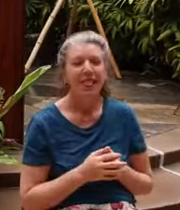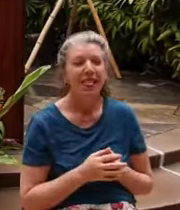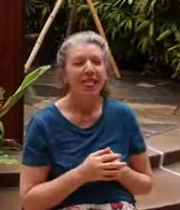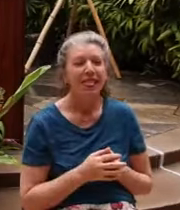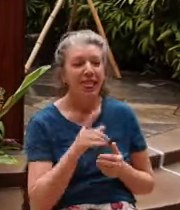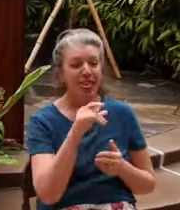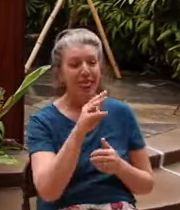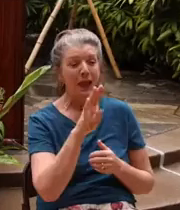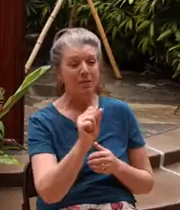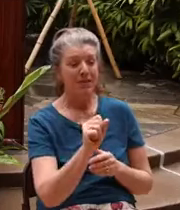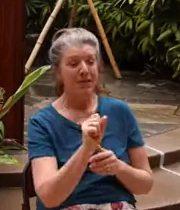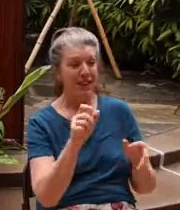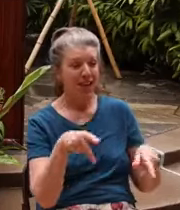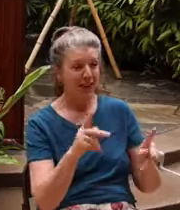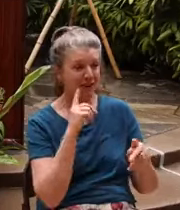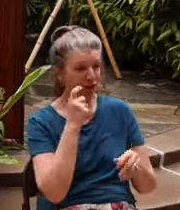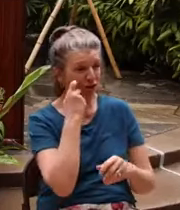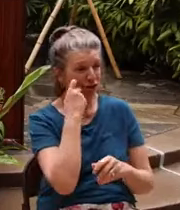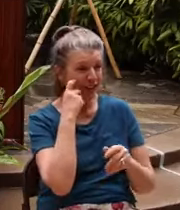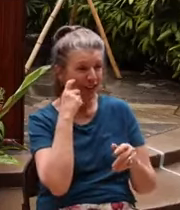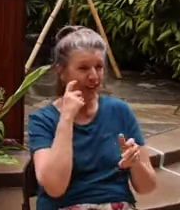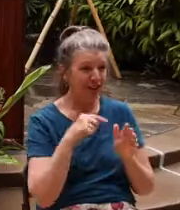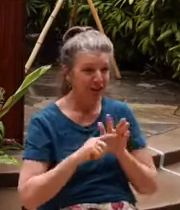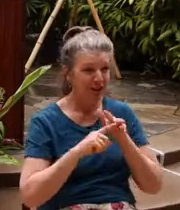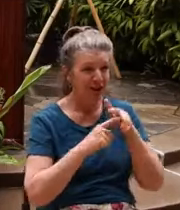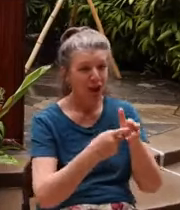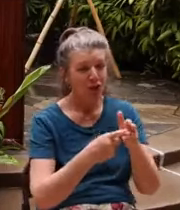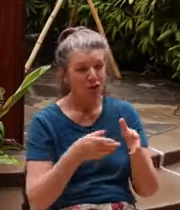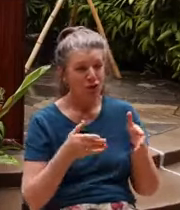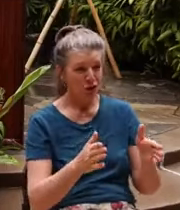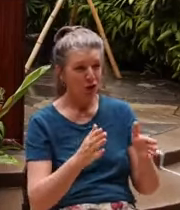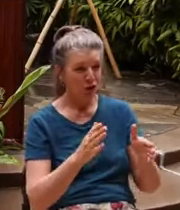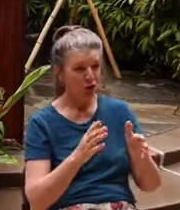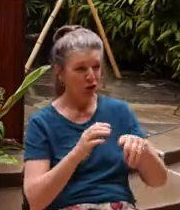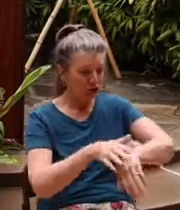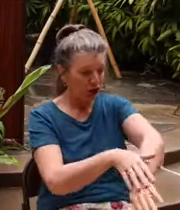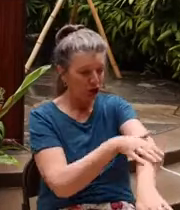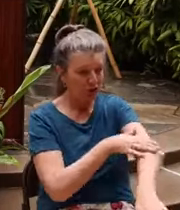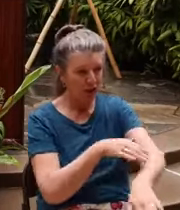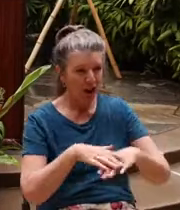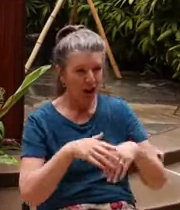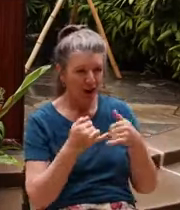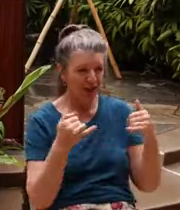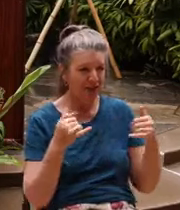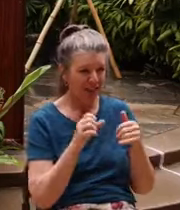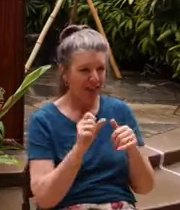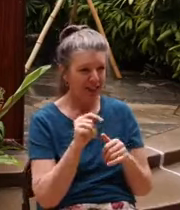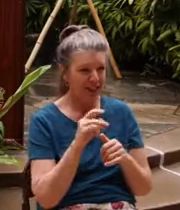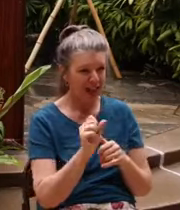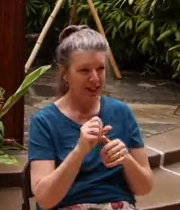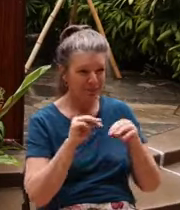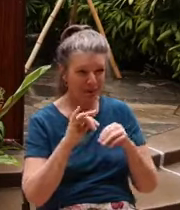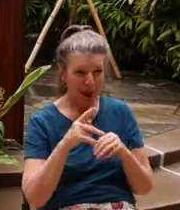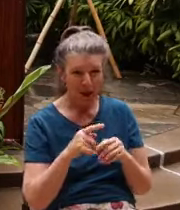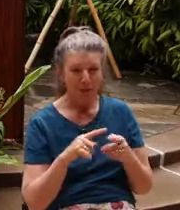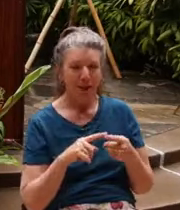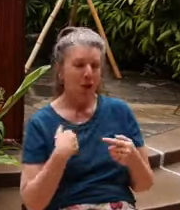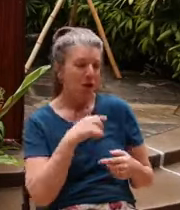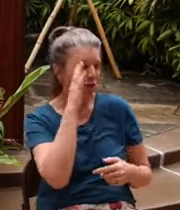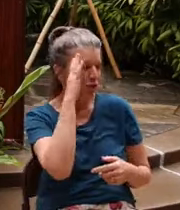allowed for the recently launched Road Resurfacing and Bridge online status map, which we creatively